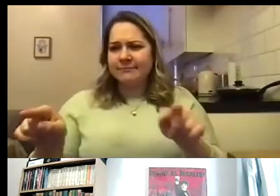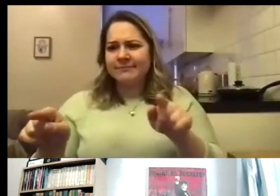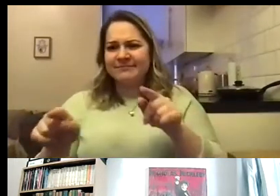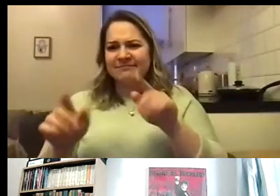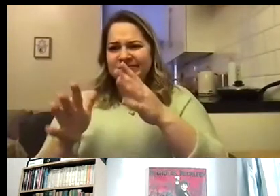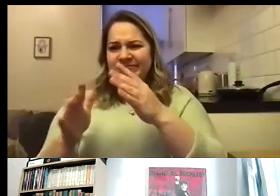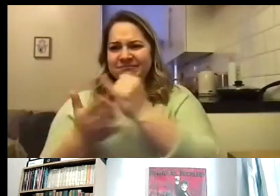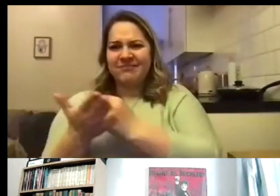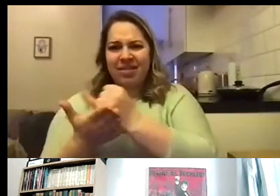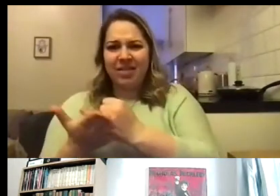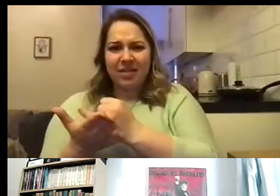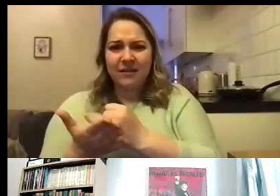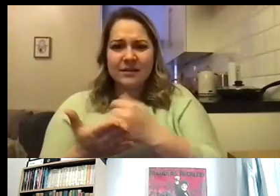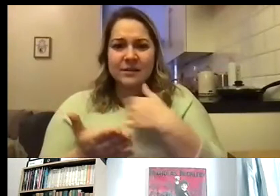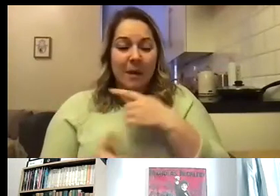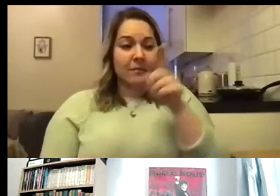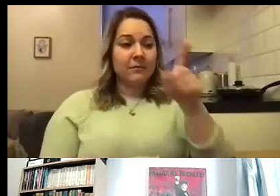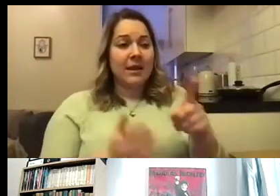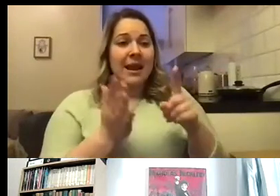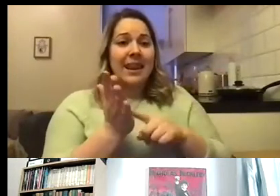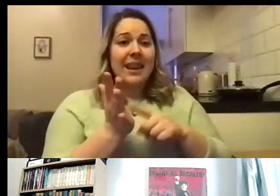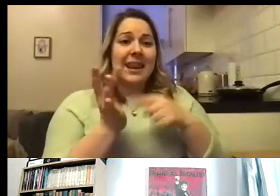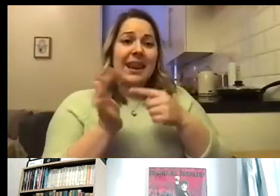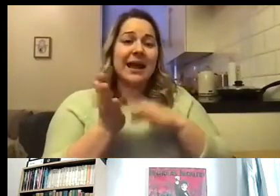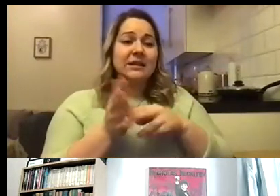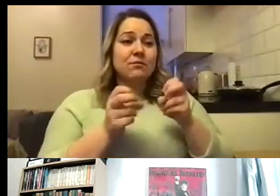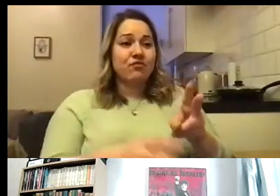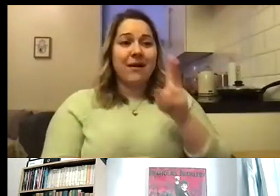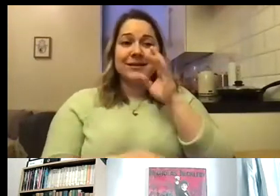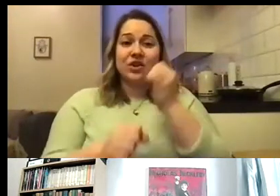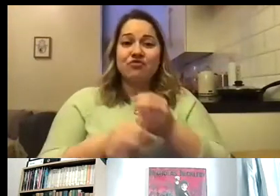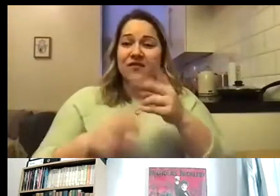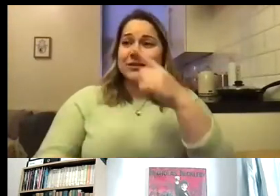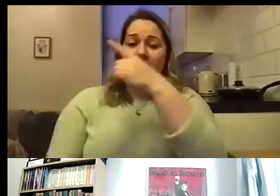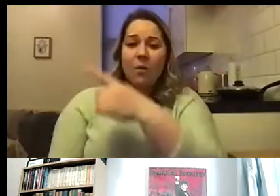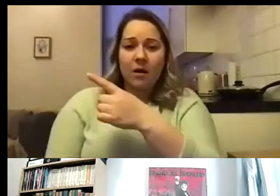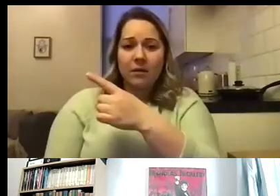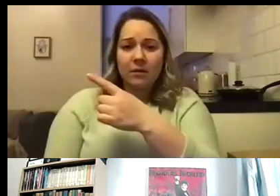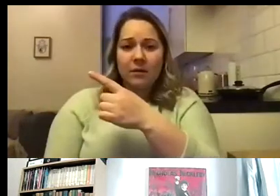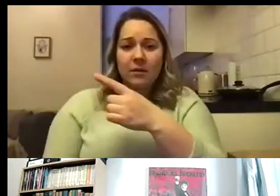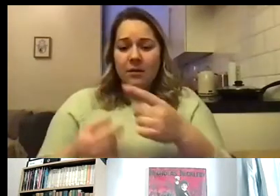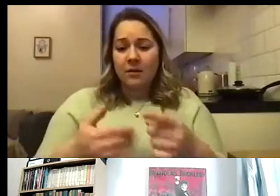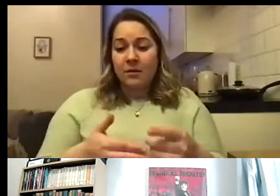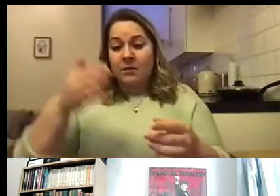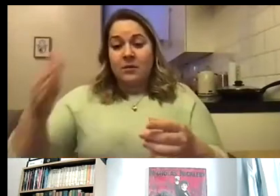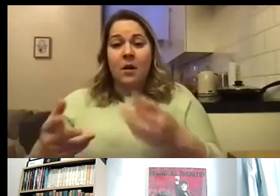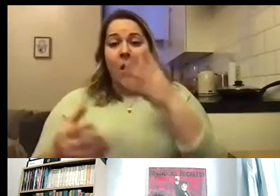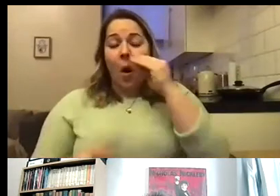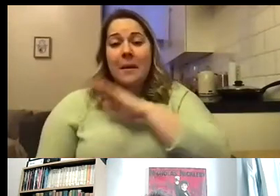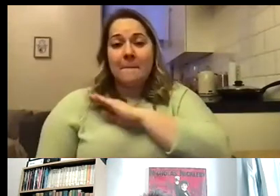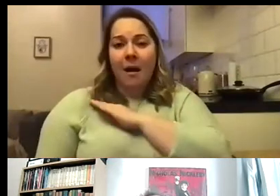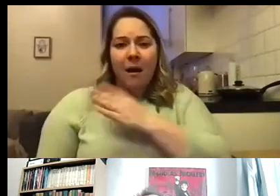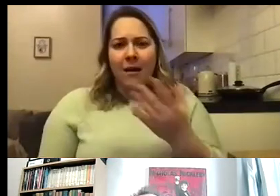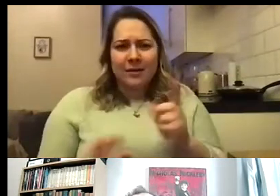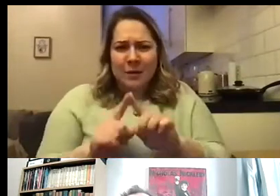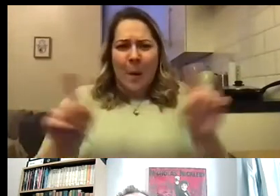Well, if I go left, I'm in Latimer and I can see Grenfell Tower just at the top of my road. And if I go right, I'm on Holland Park Avenue. So I'm in